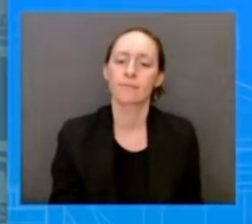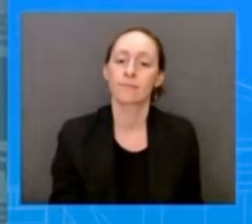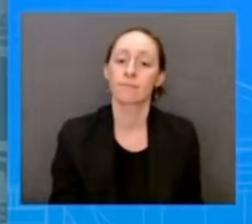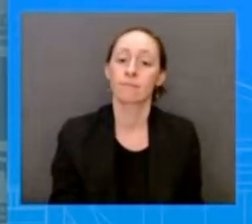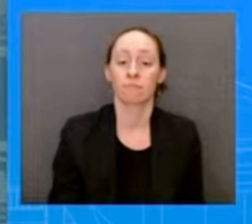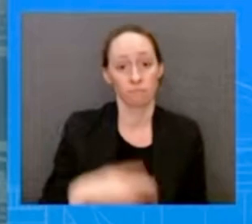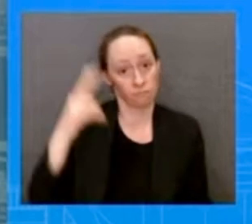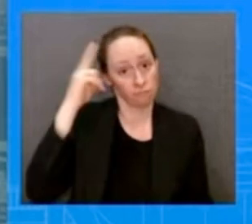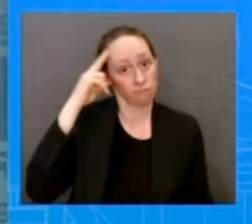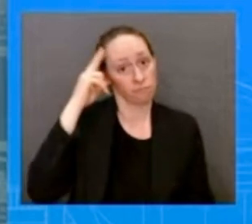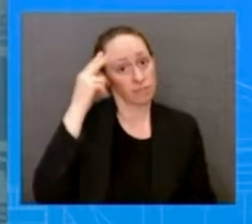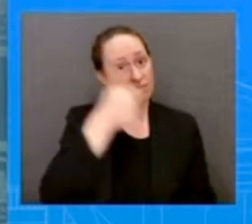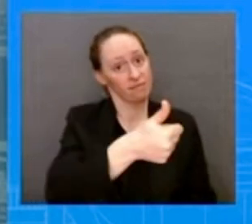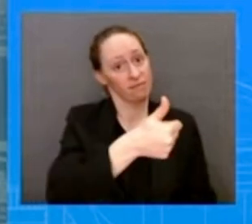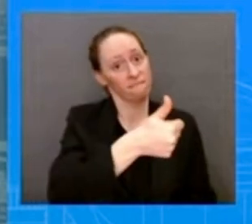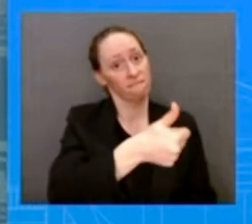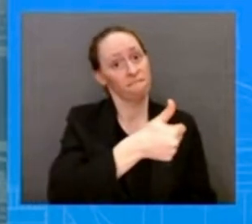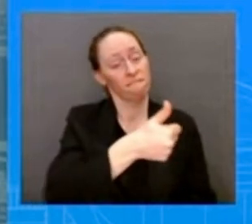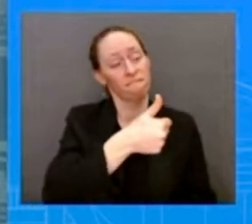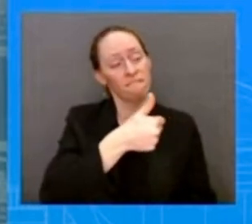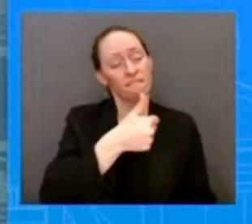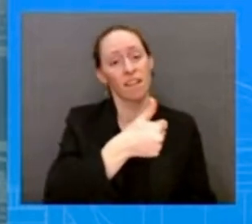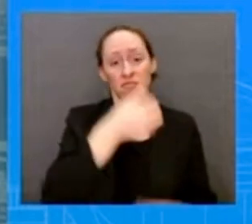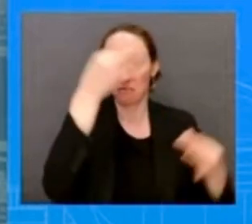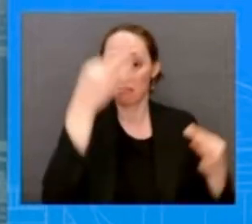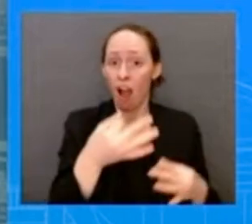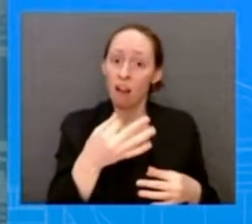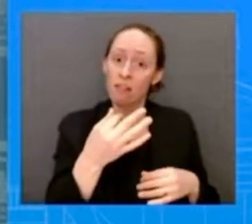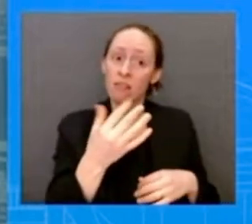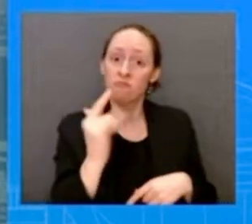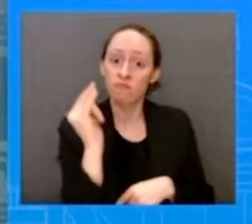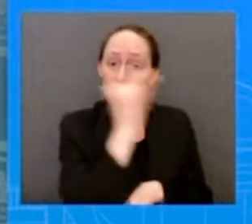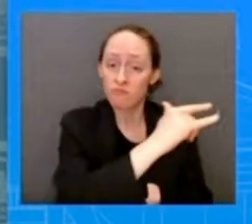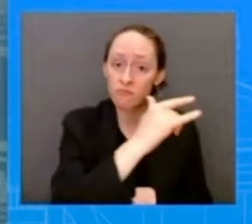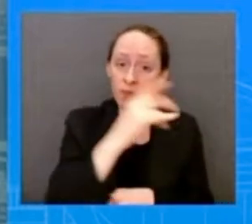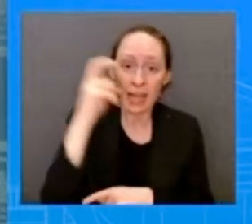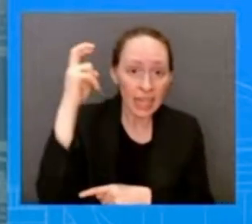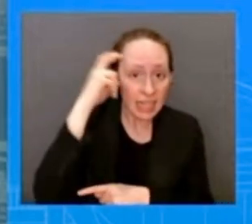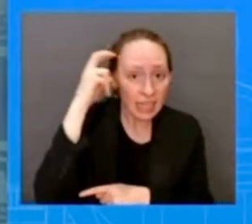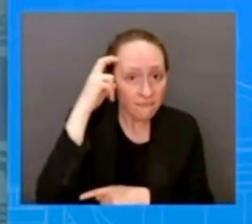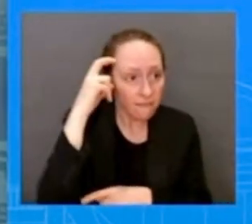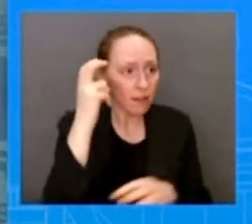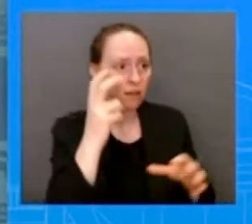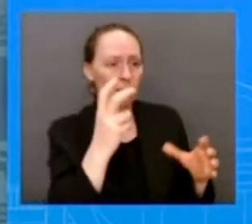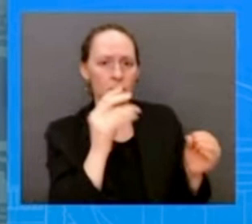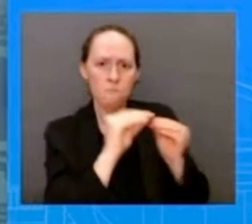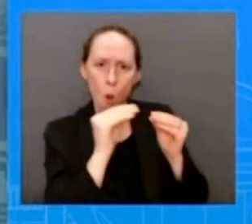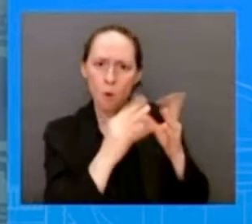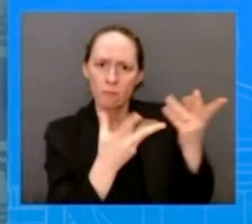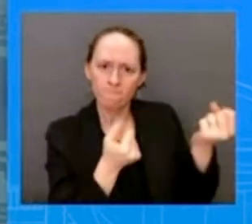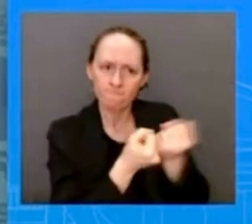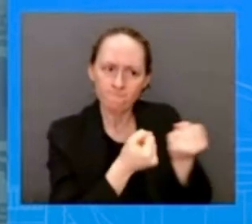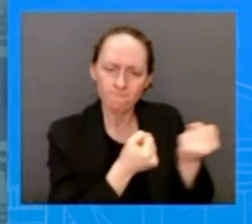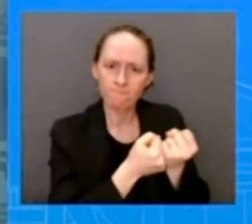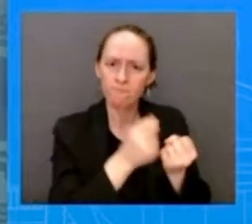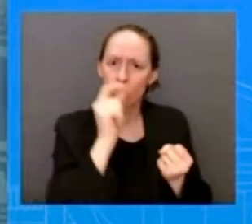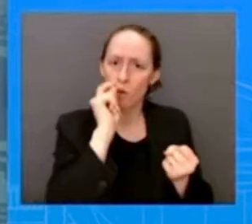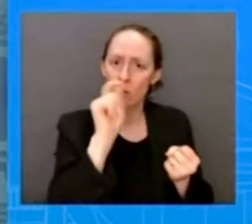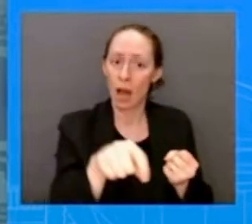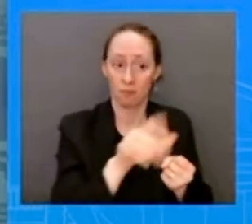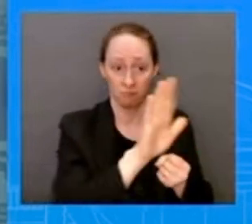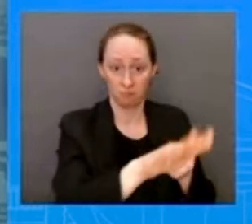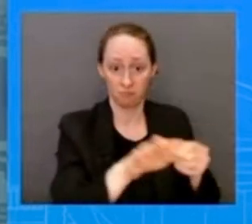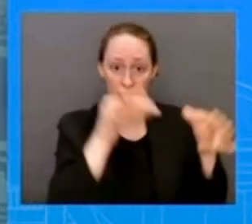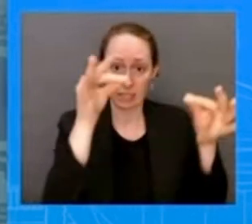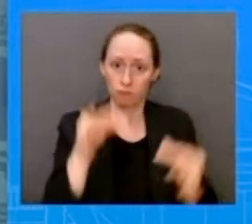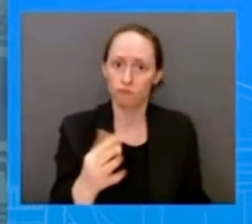of energy infrastructure support to Kyiv, to Ukraine. We found that a welcome development. We're focused on the future now.